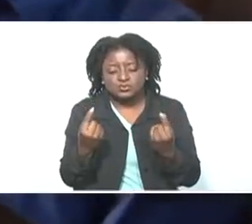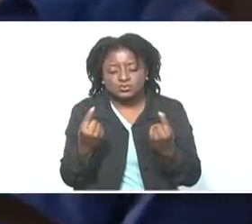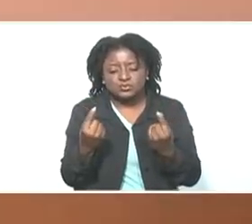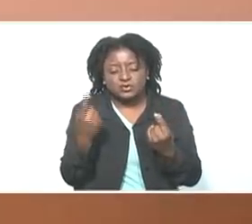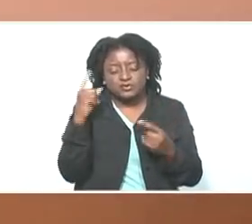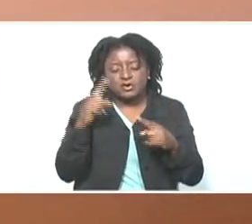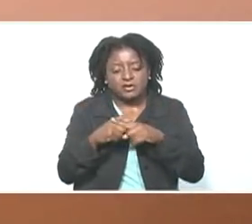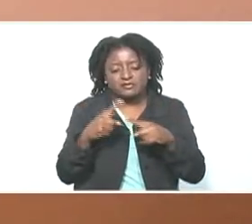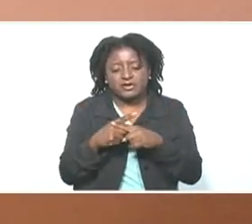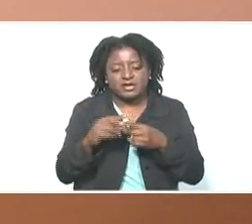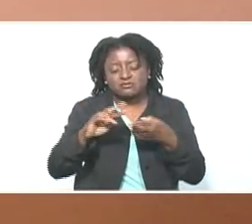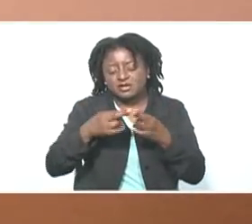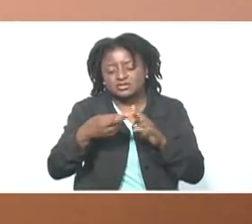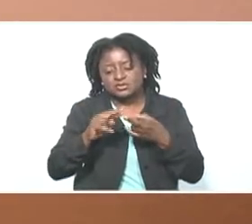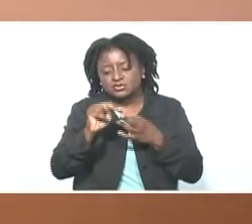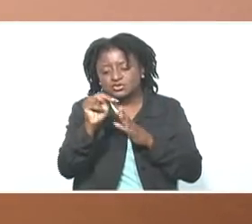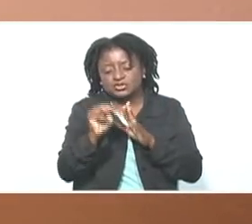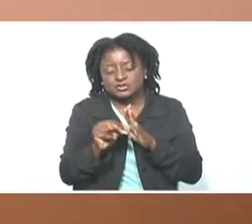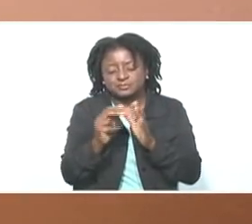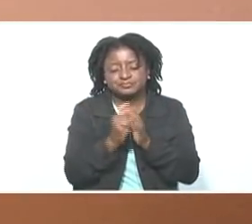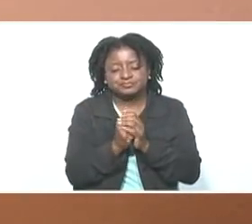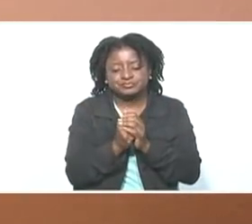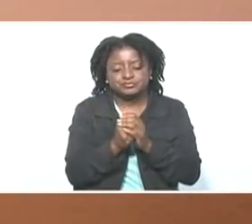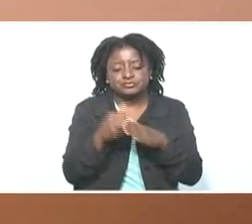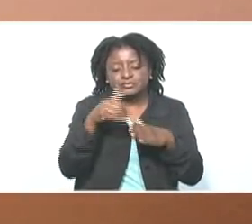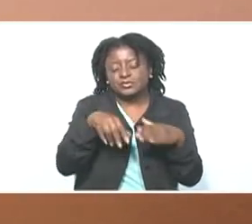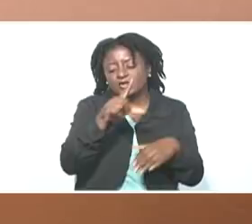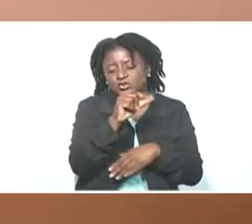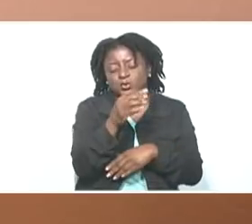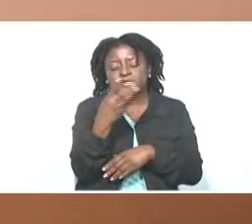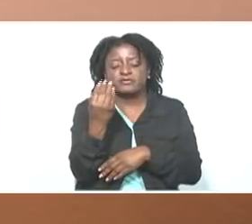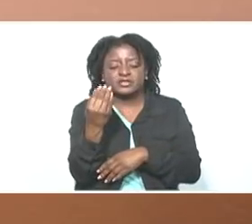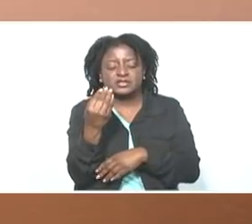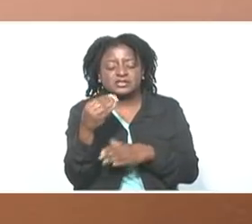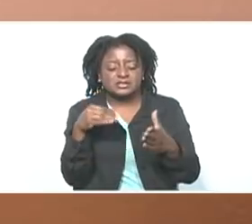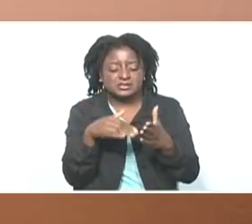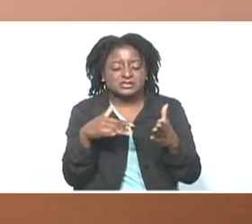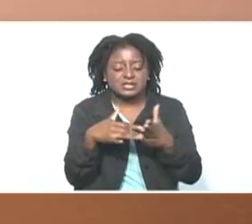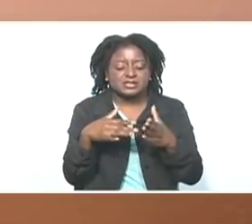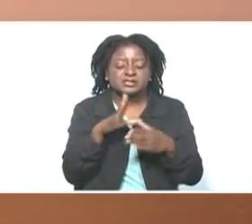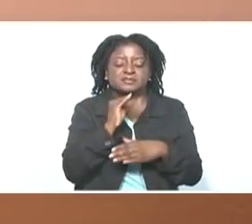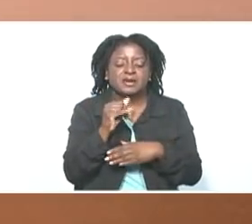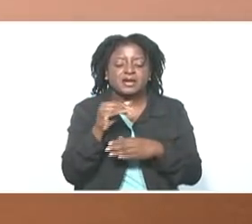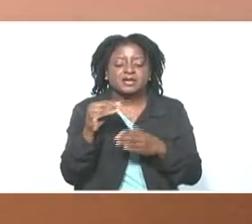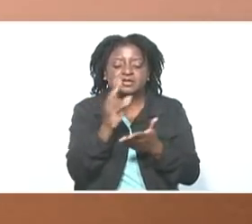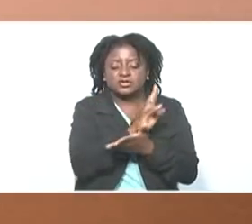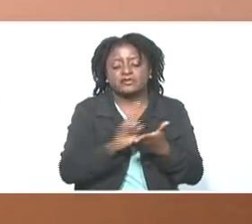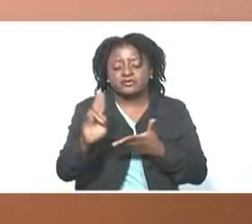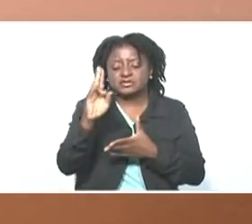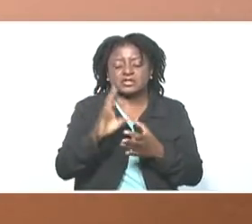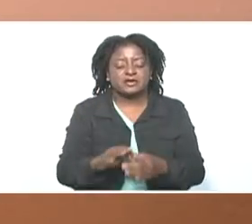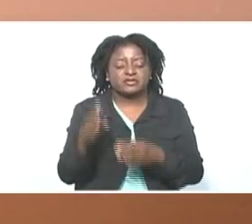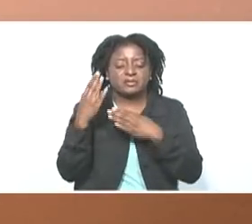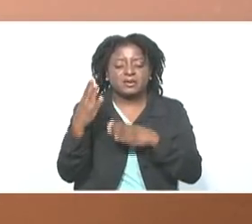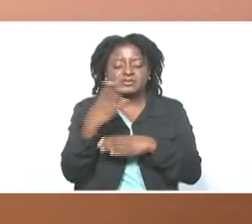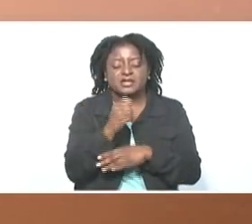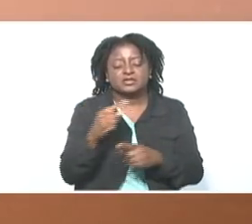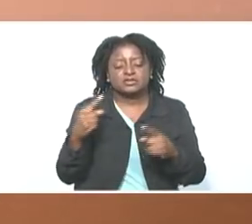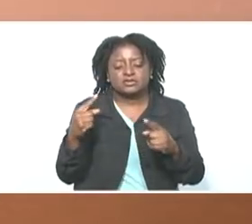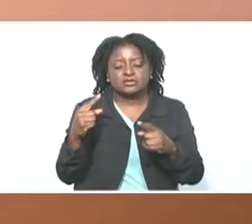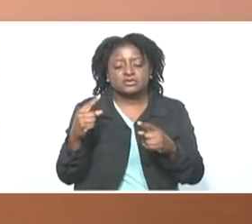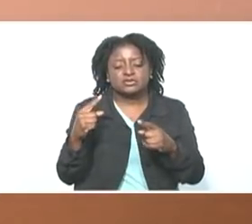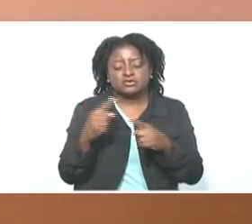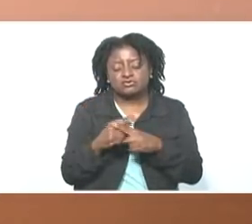In 2014, studies conducted by the University of the Bahamas and the Crisis